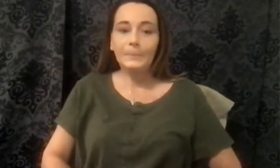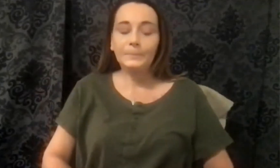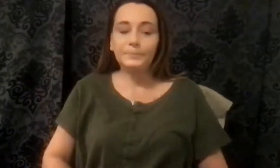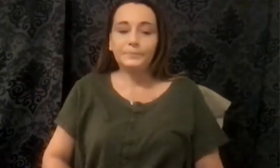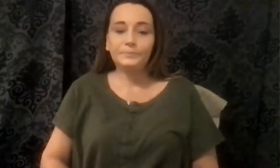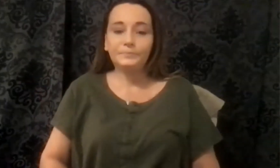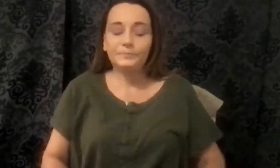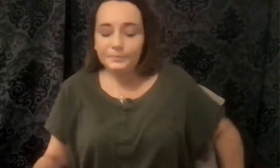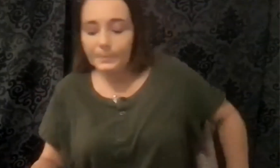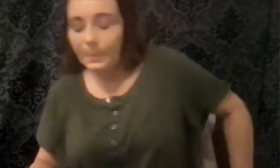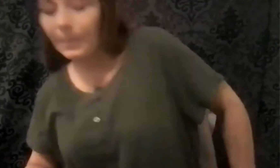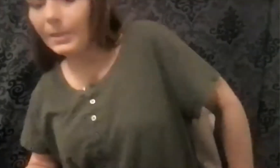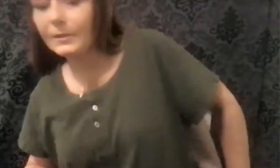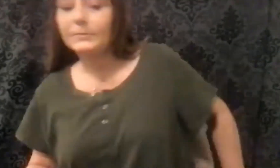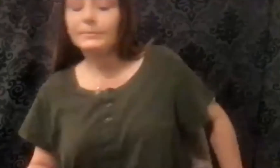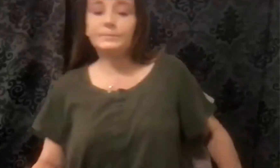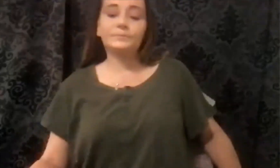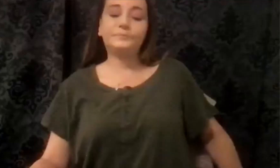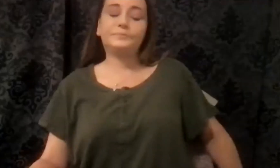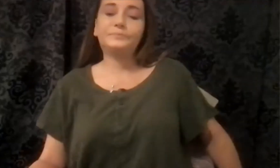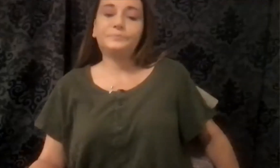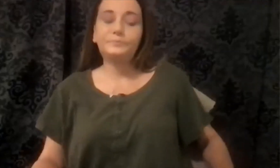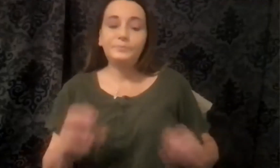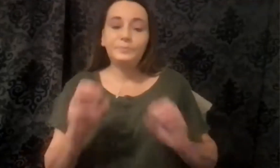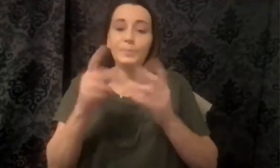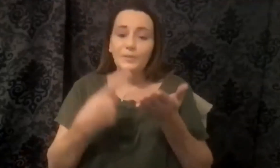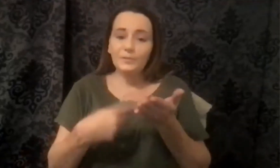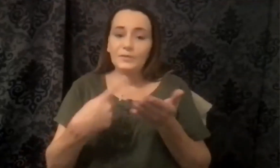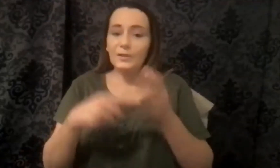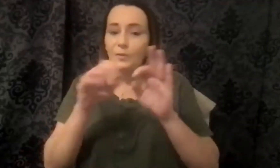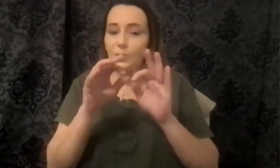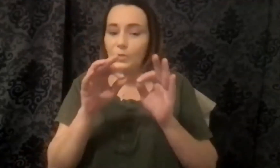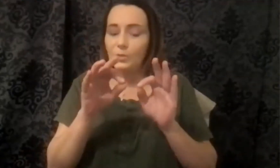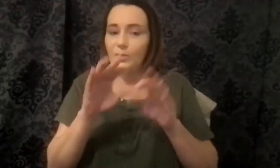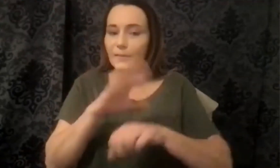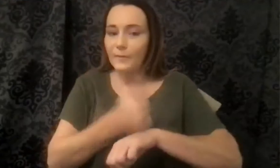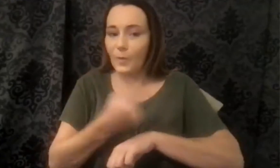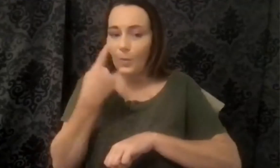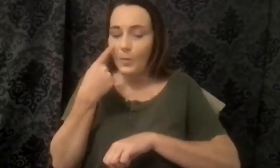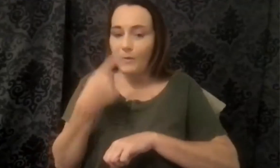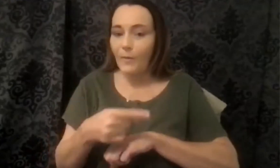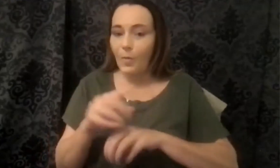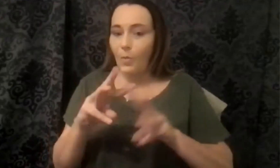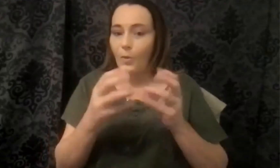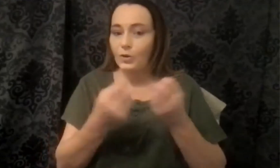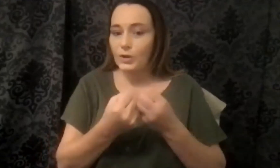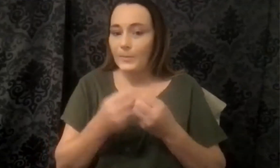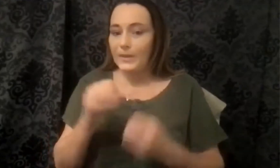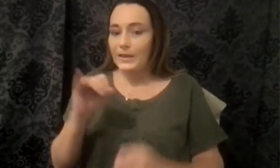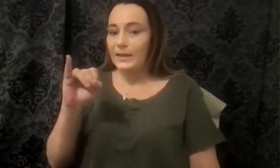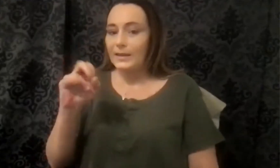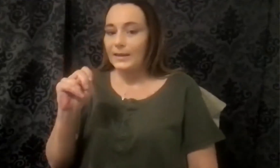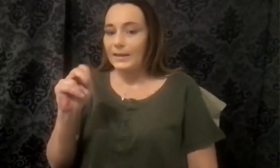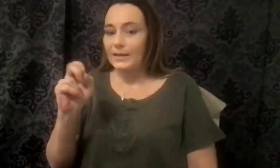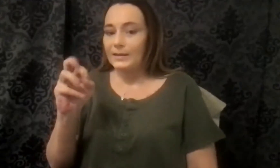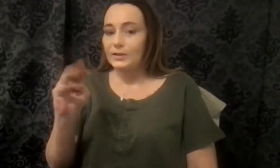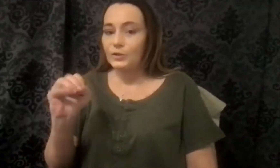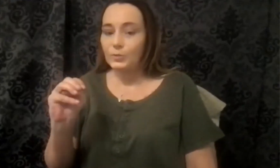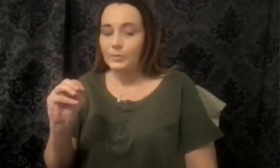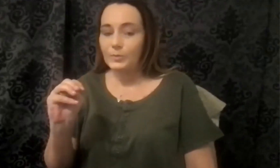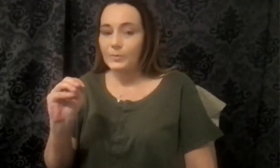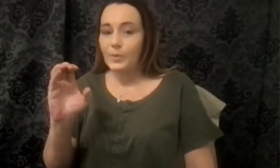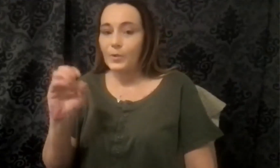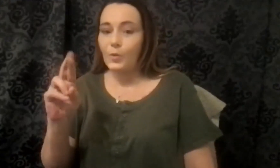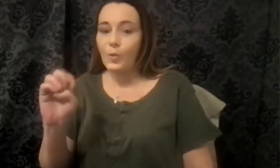Okay, just want to go over the format of this workshop. This is a workshop on the interim car CAT. And what we're going to do is we have two World Board